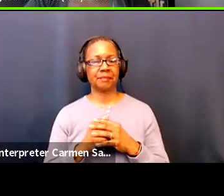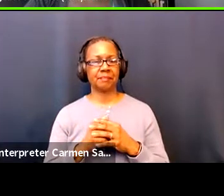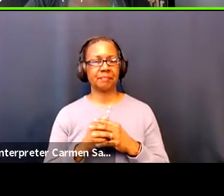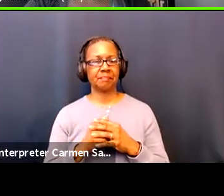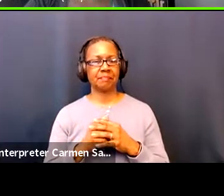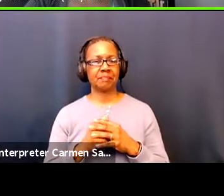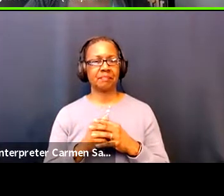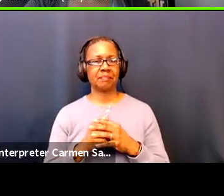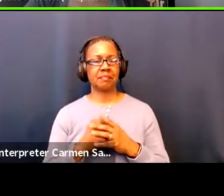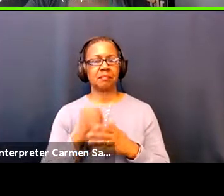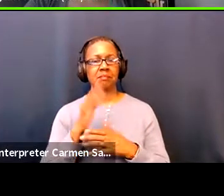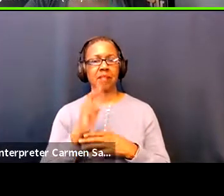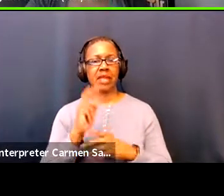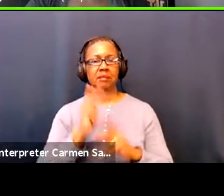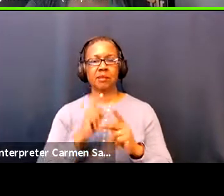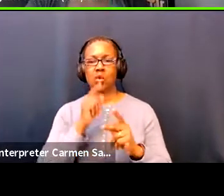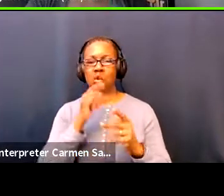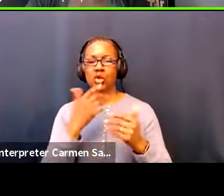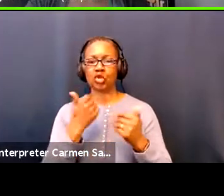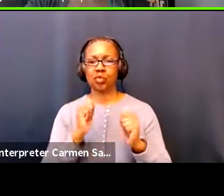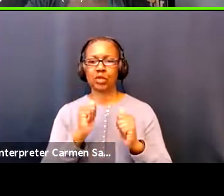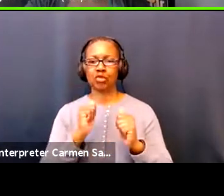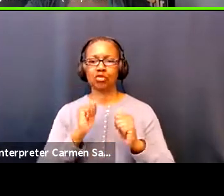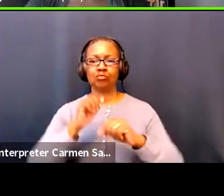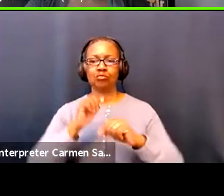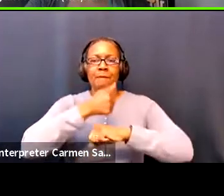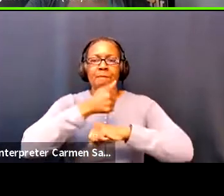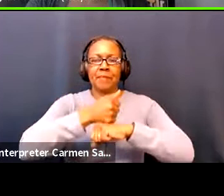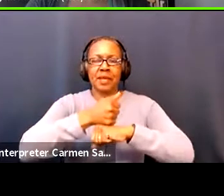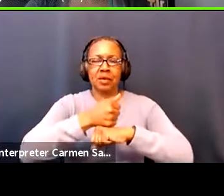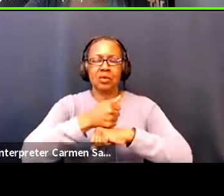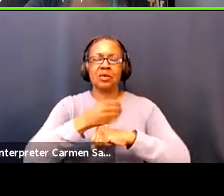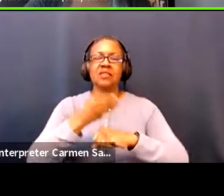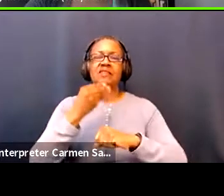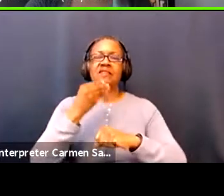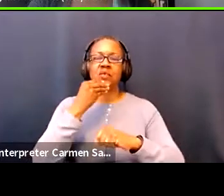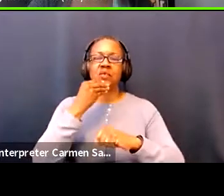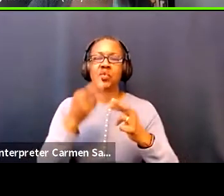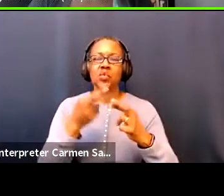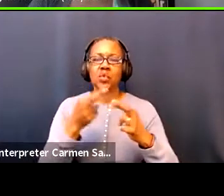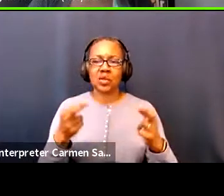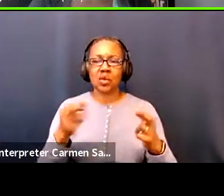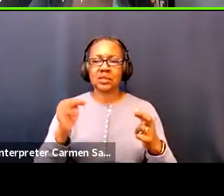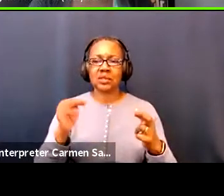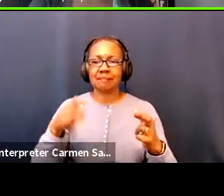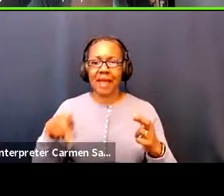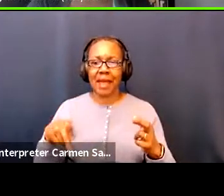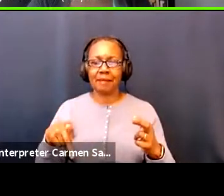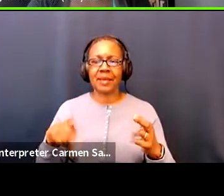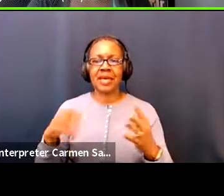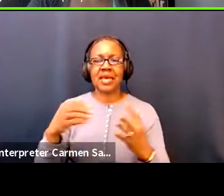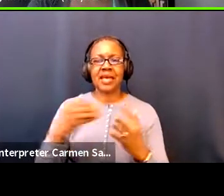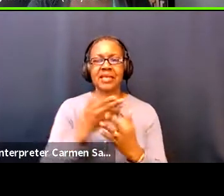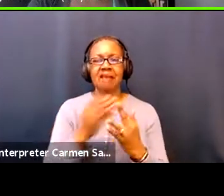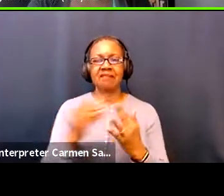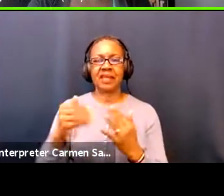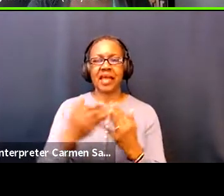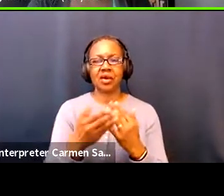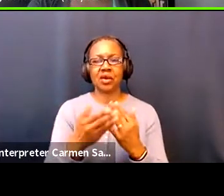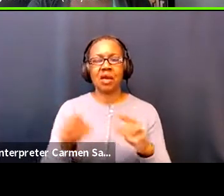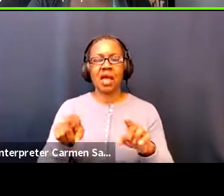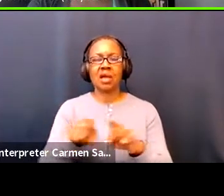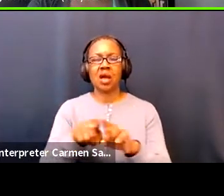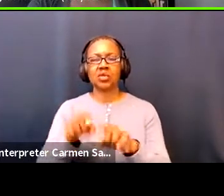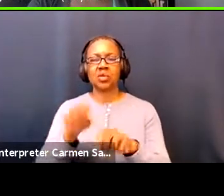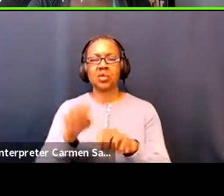by the folks who are trying to build the food resource navigator. And I think also the work